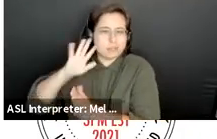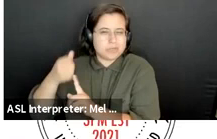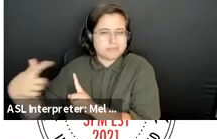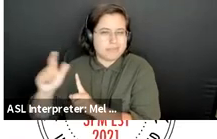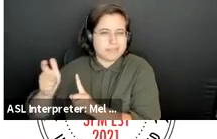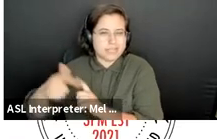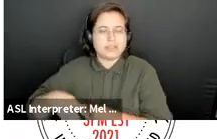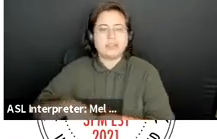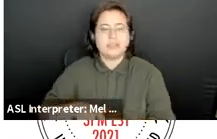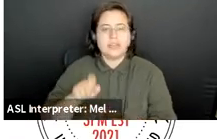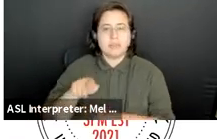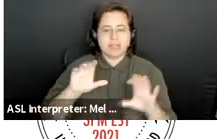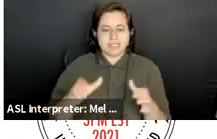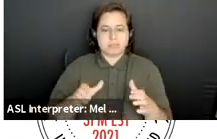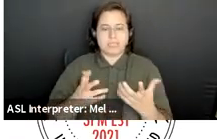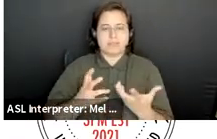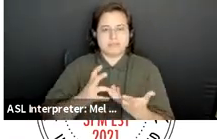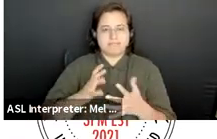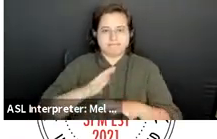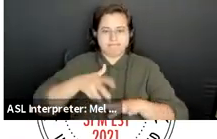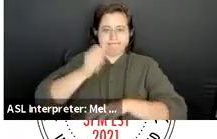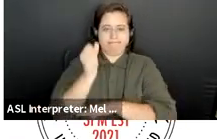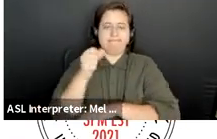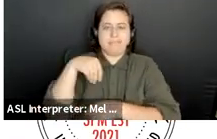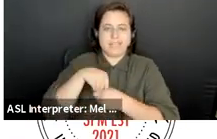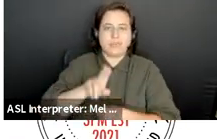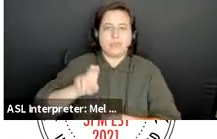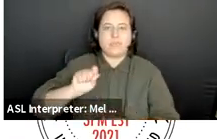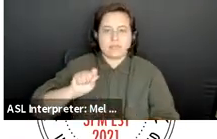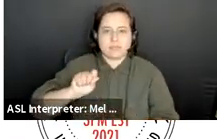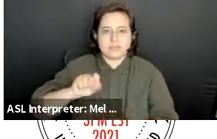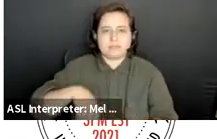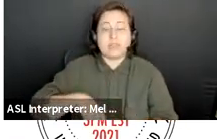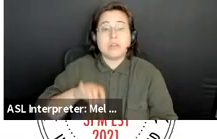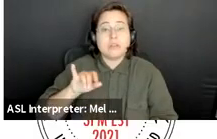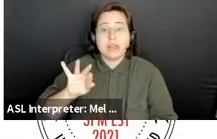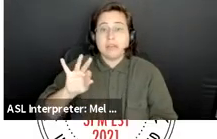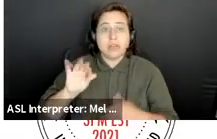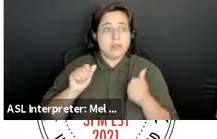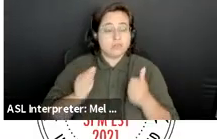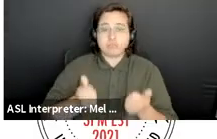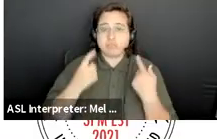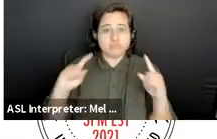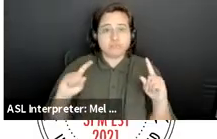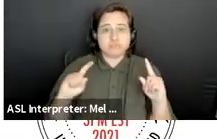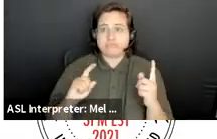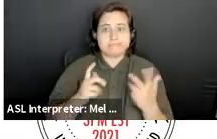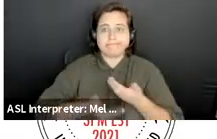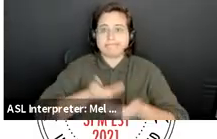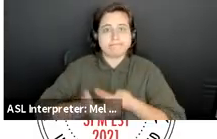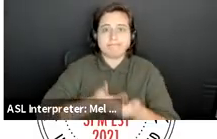a party based in the US. So what that person will get, if everything goes well, and it can take a matter